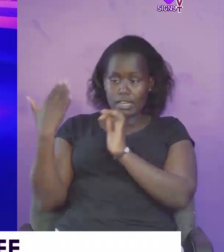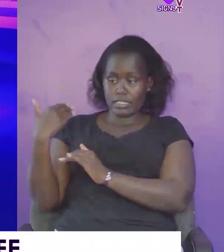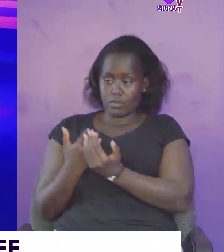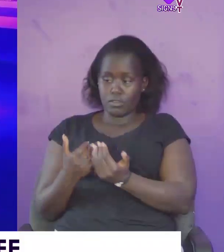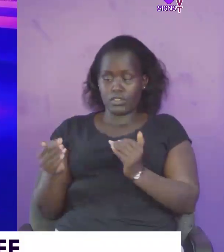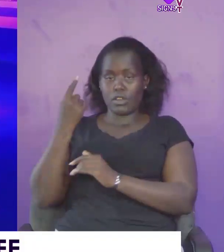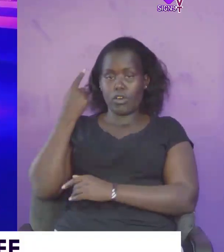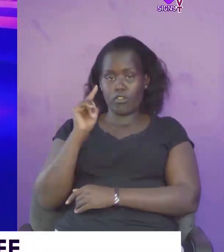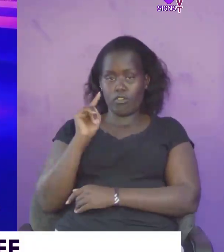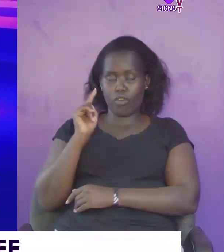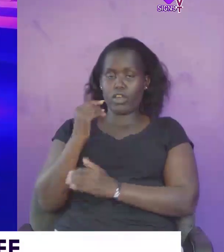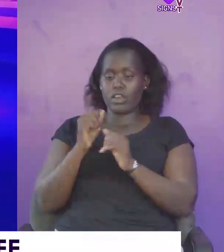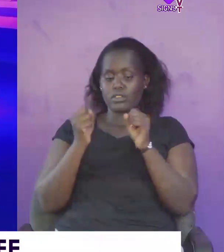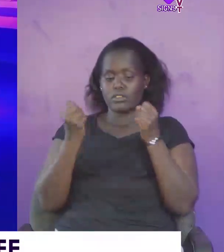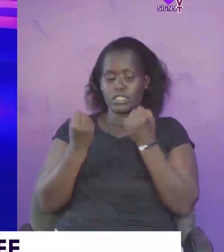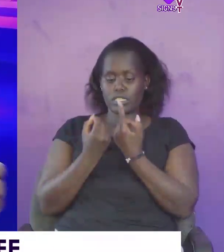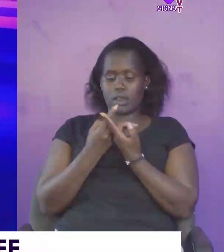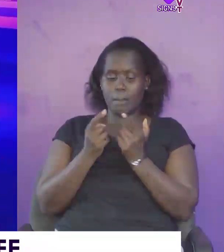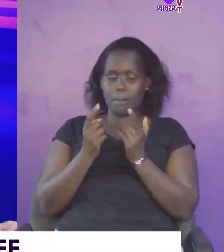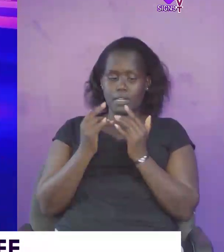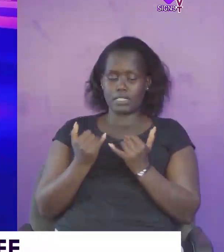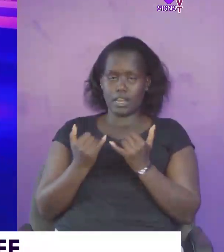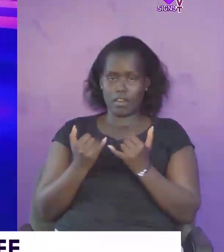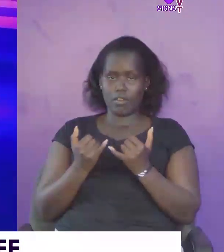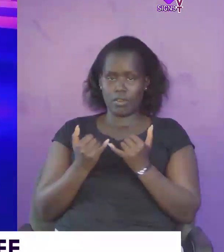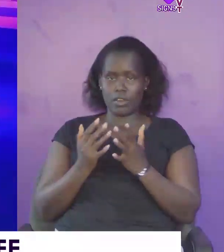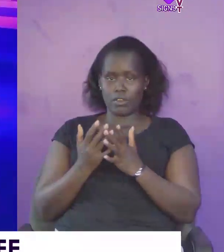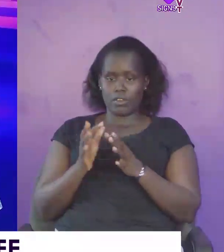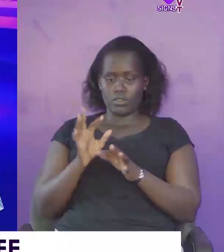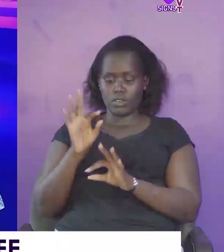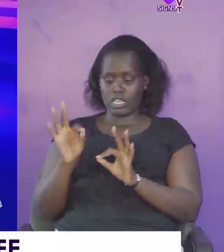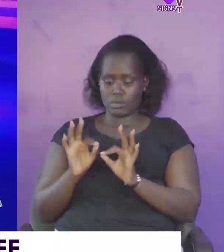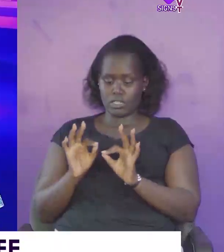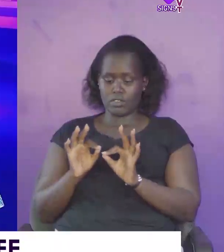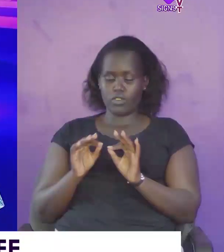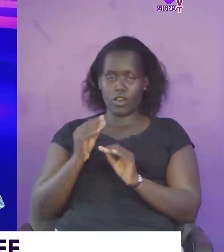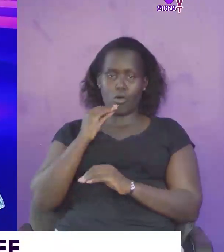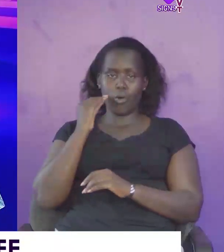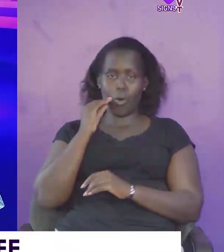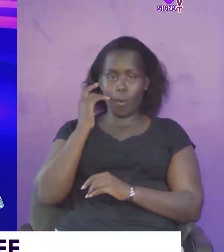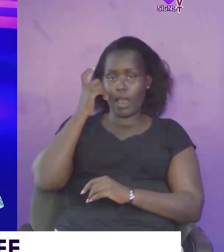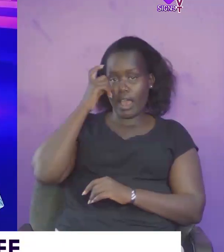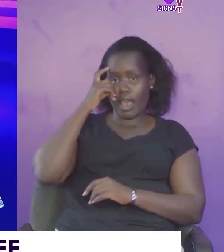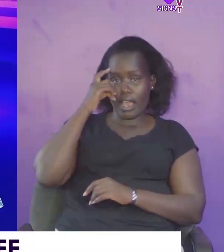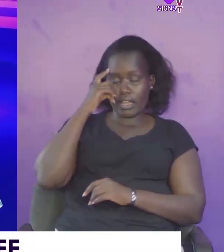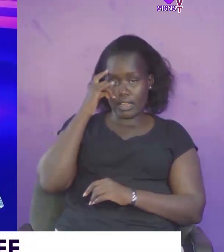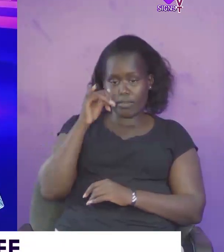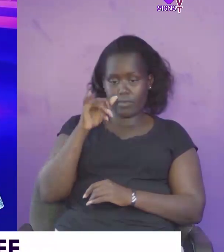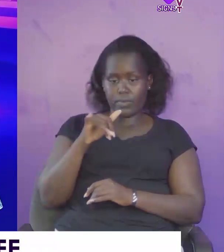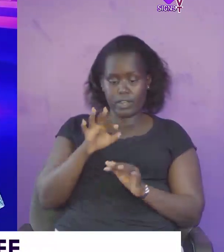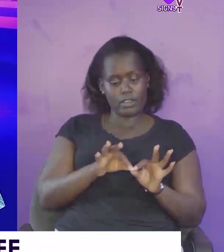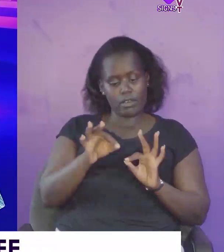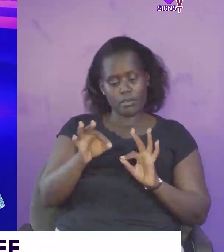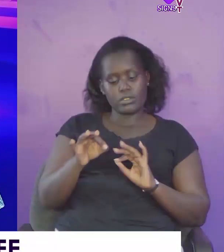now, where they look like commodities belonging to a certain household. So I think such measures,